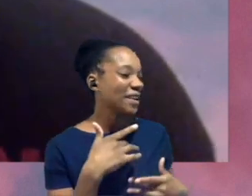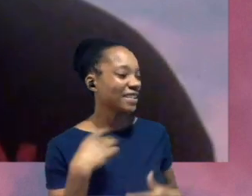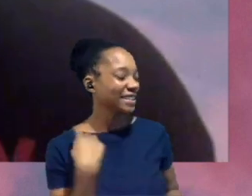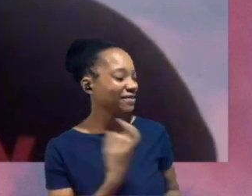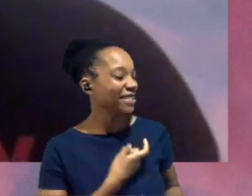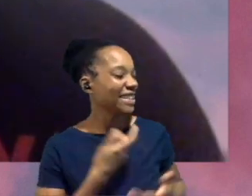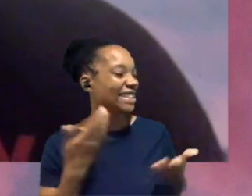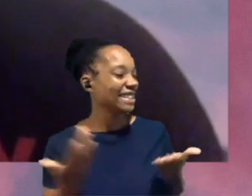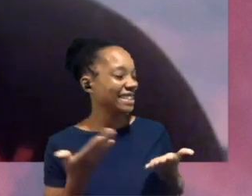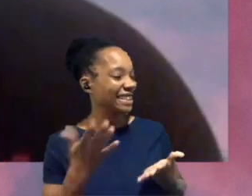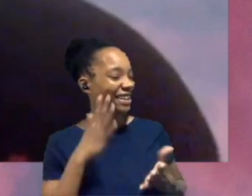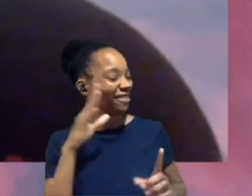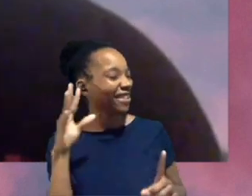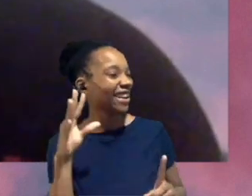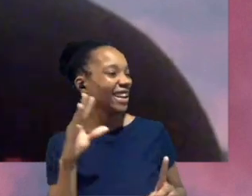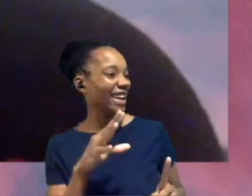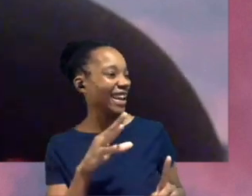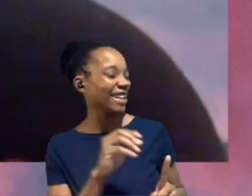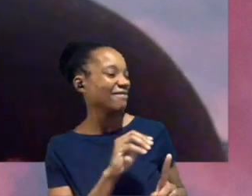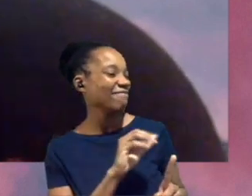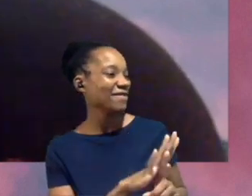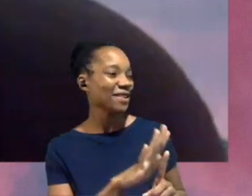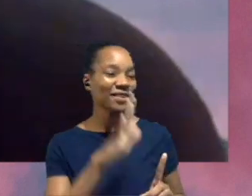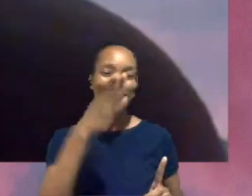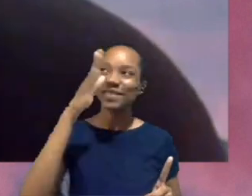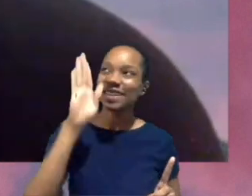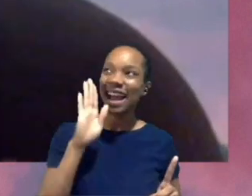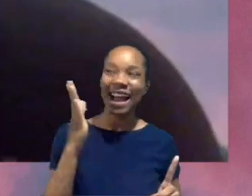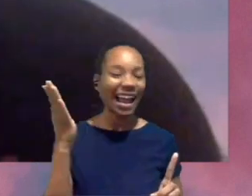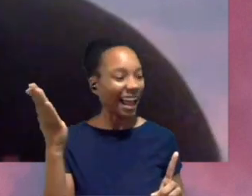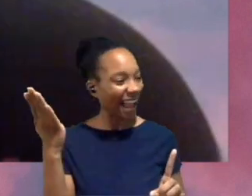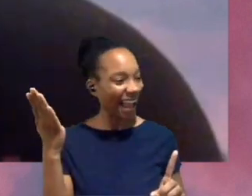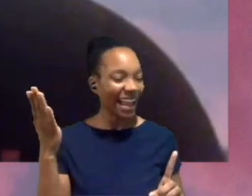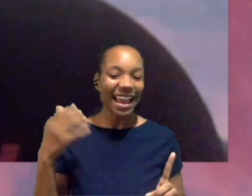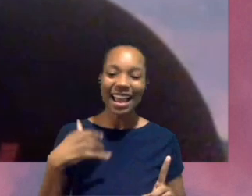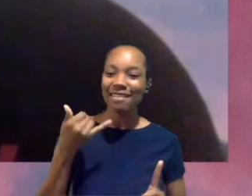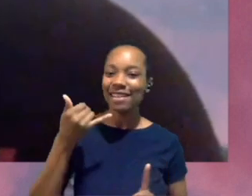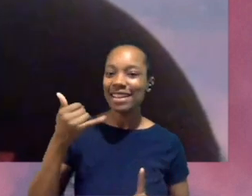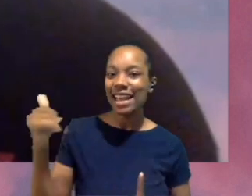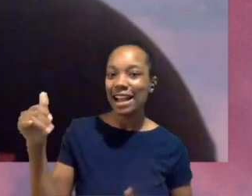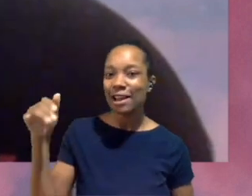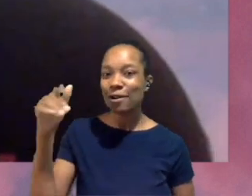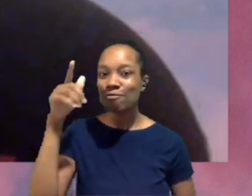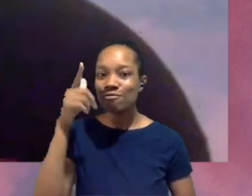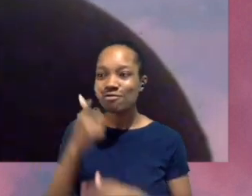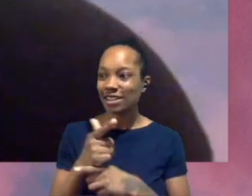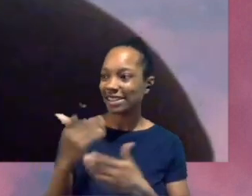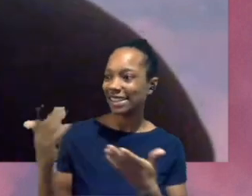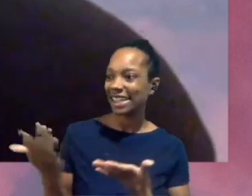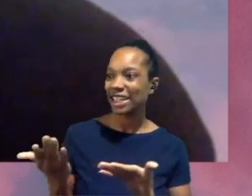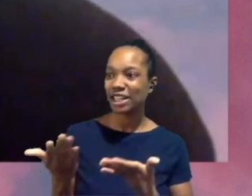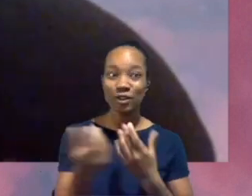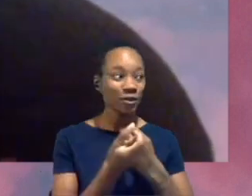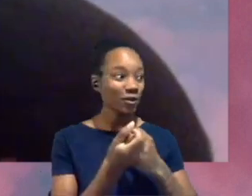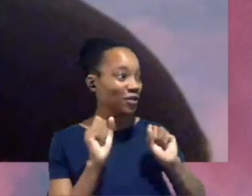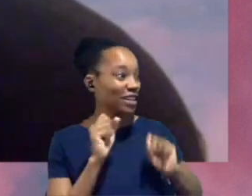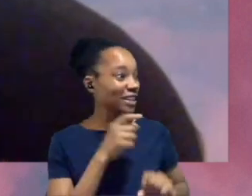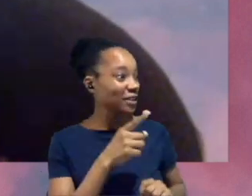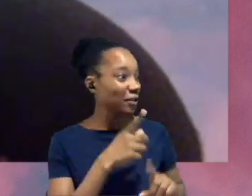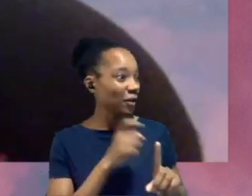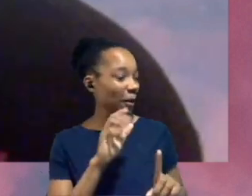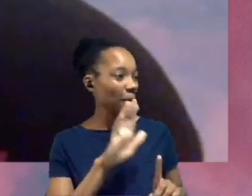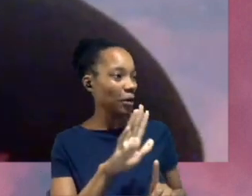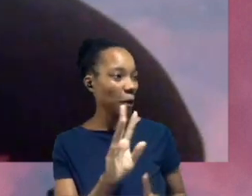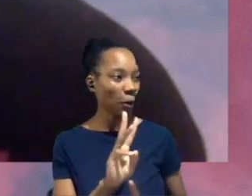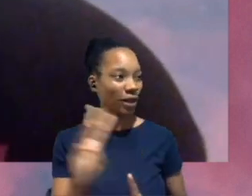God. Yellow brothers, we are here to free you from your Western corruption. Don't resist this. This is for your own